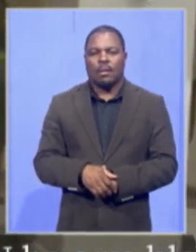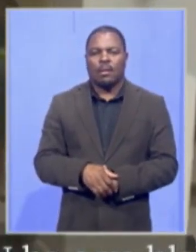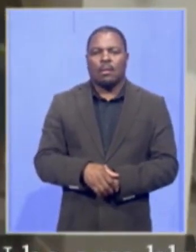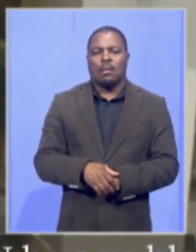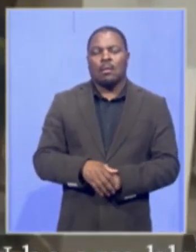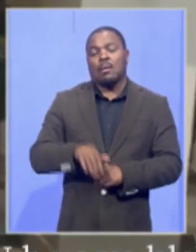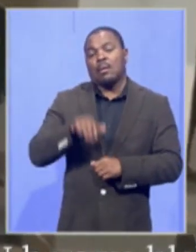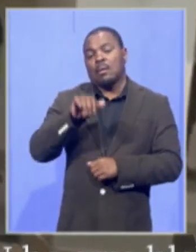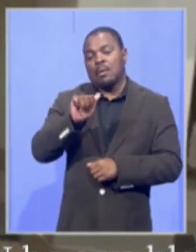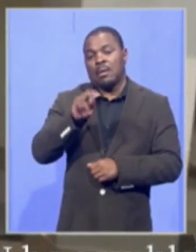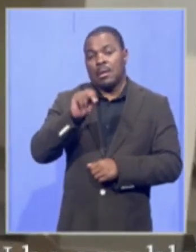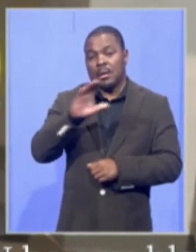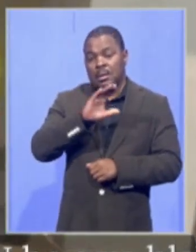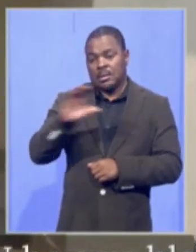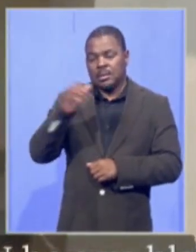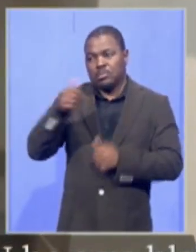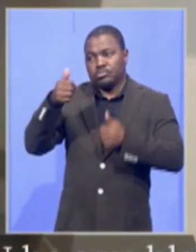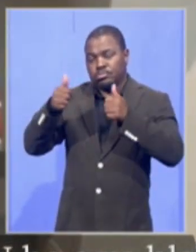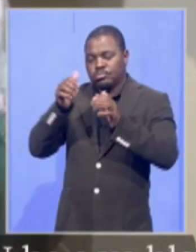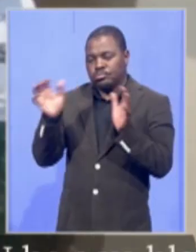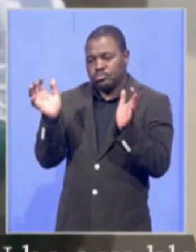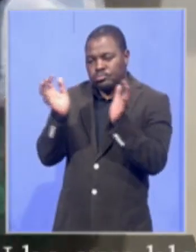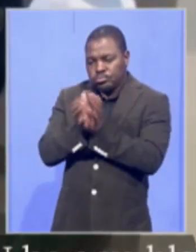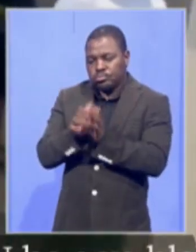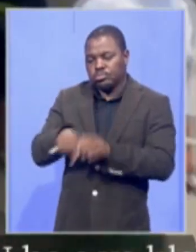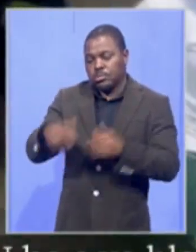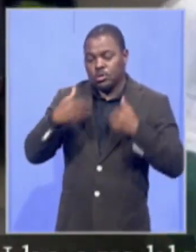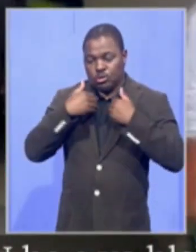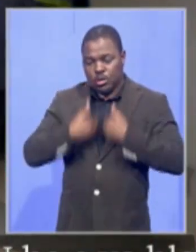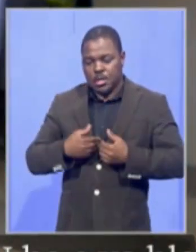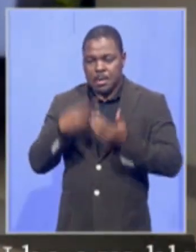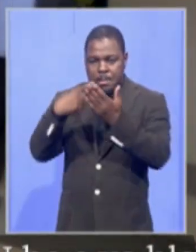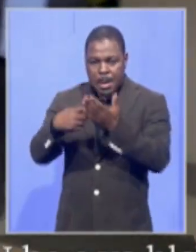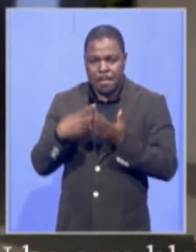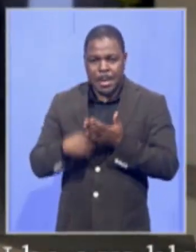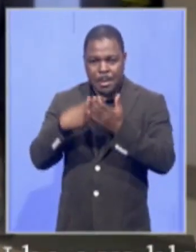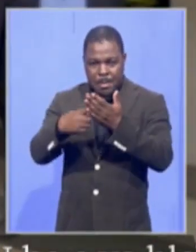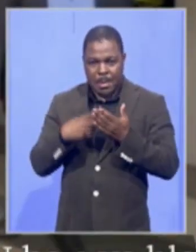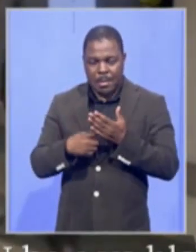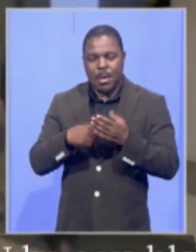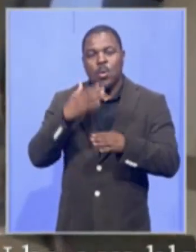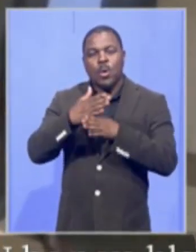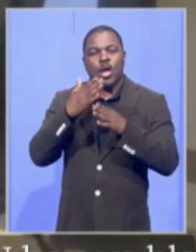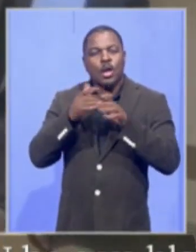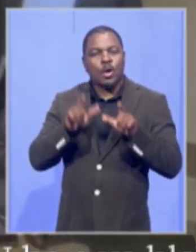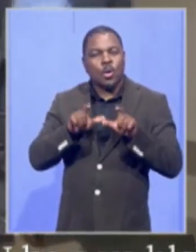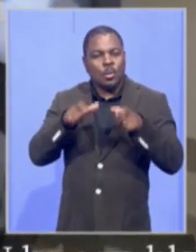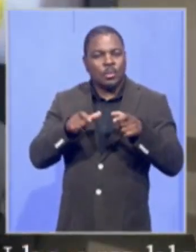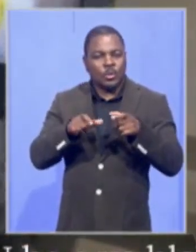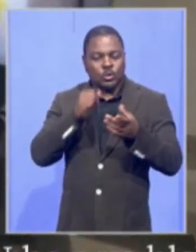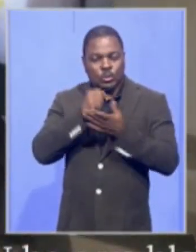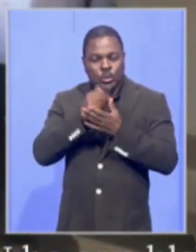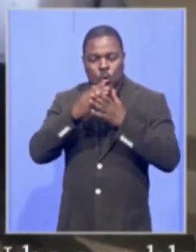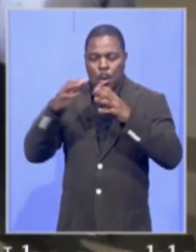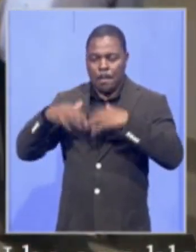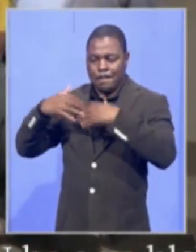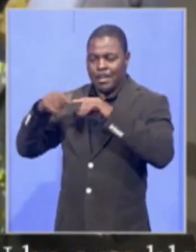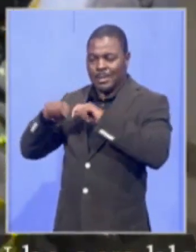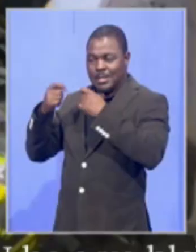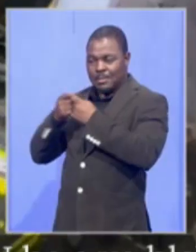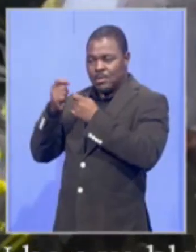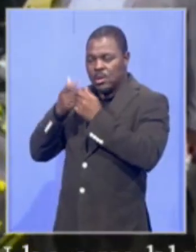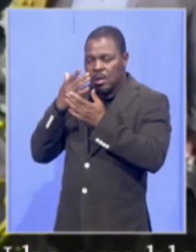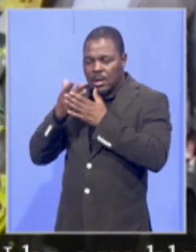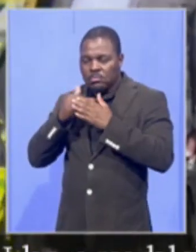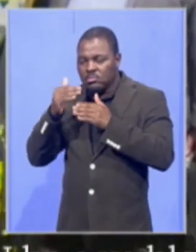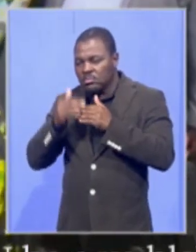ba ANC ba tla kopana ka Sontaha ho tshotla tshitshinyo ya komiti ya nna ya tshebetso ya ho theha sehlopha sa tshebetso se tla sebetsana le